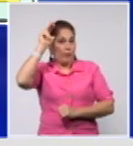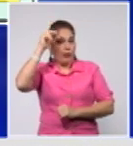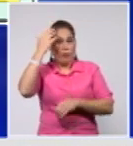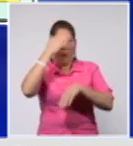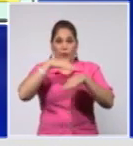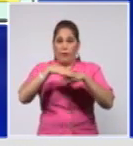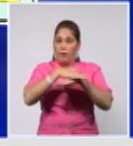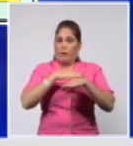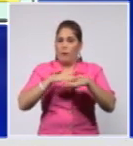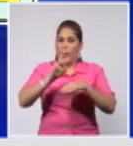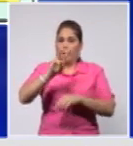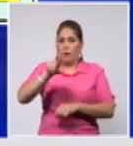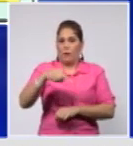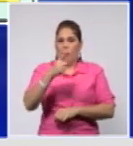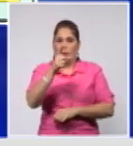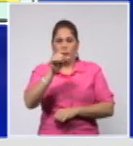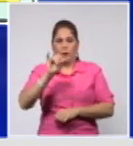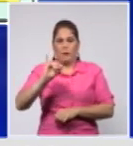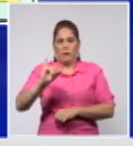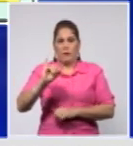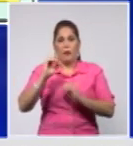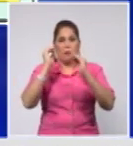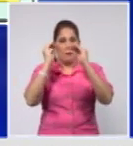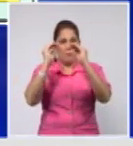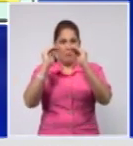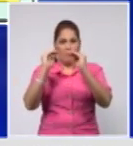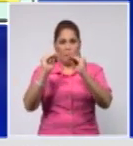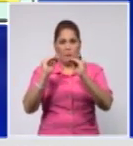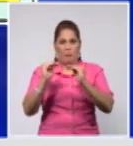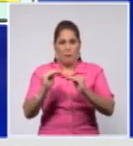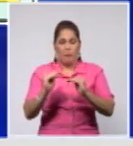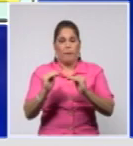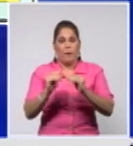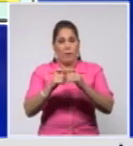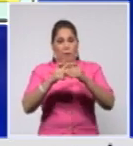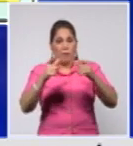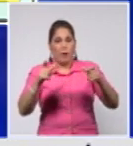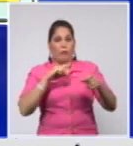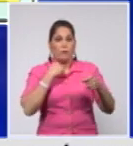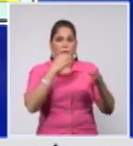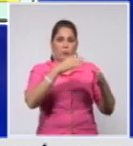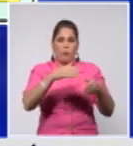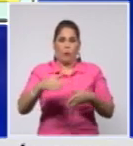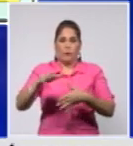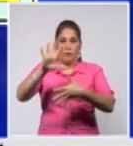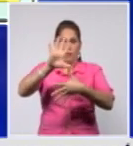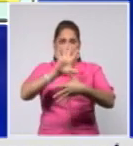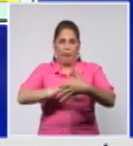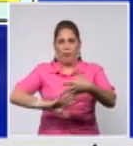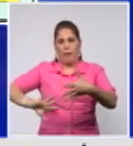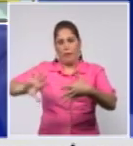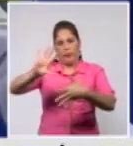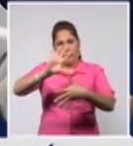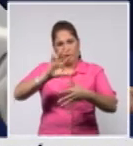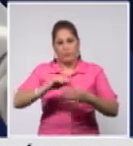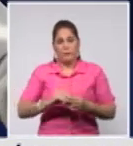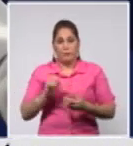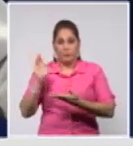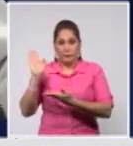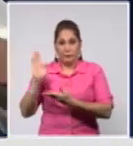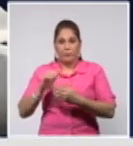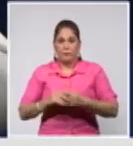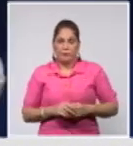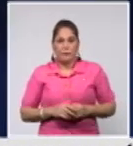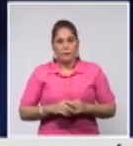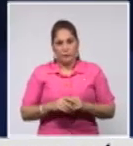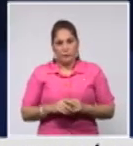5.86%, and Peru with 3.16%. This is the information we have on the behavior of